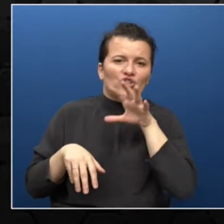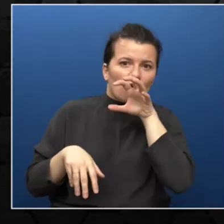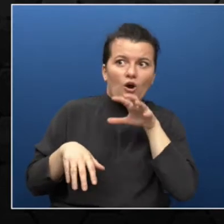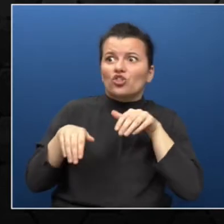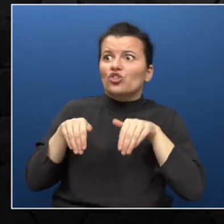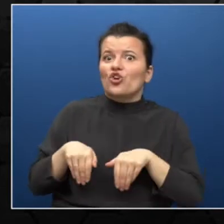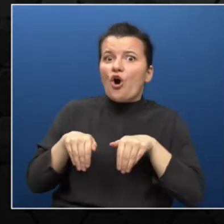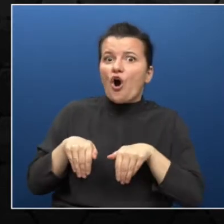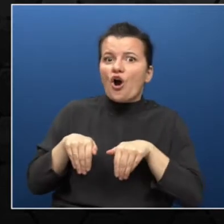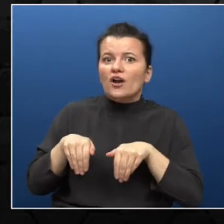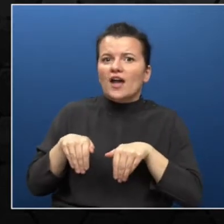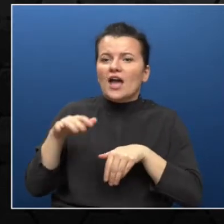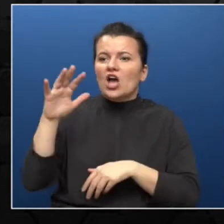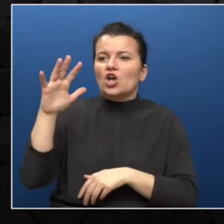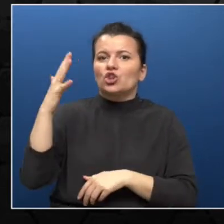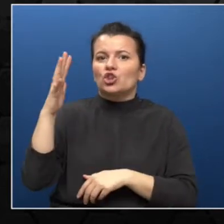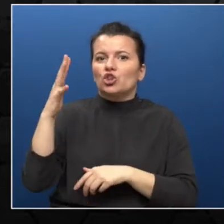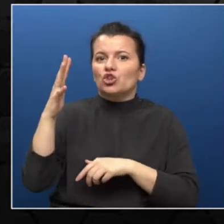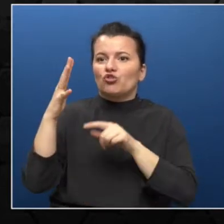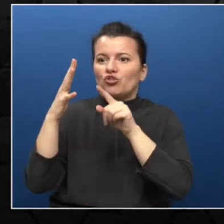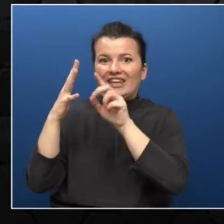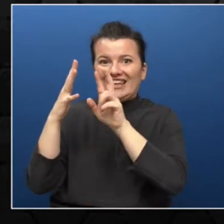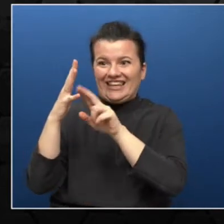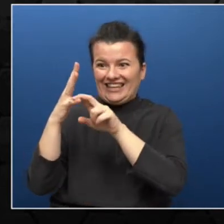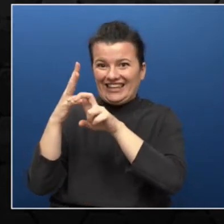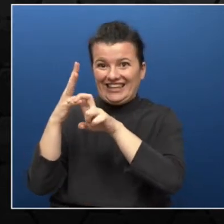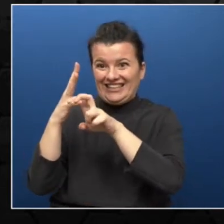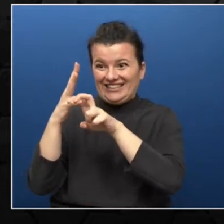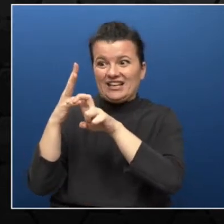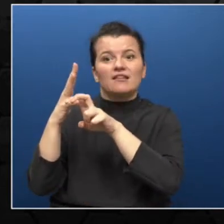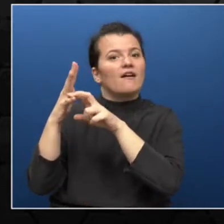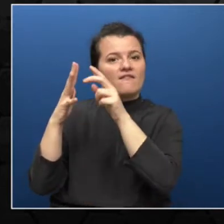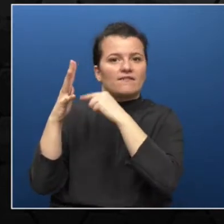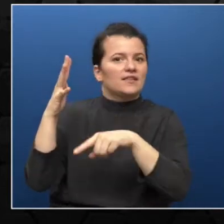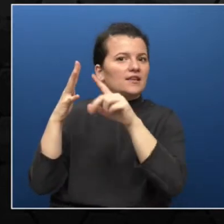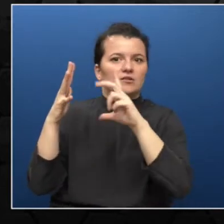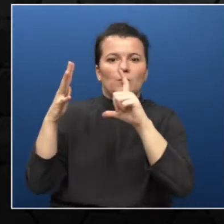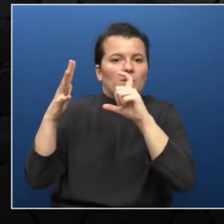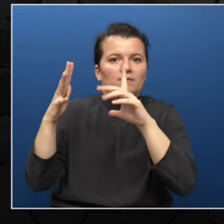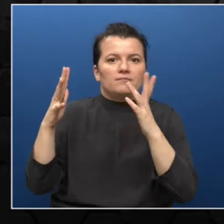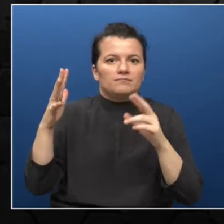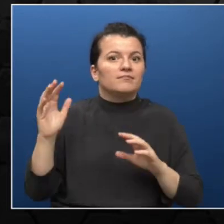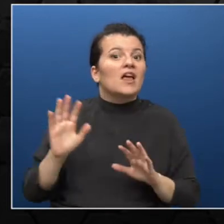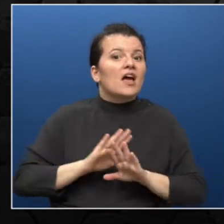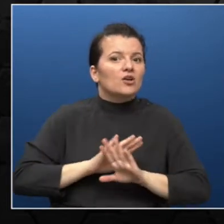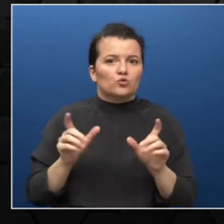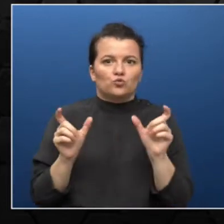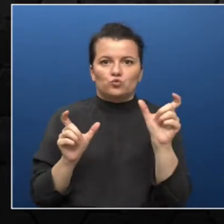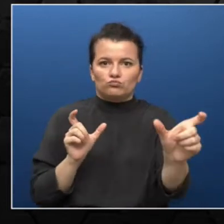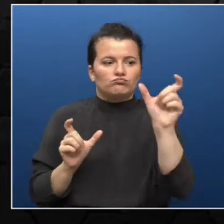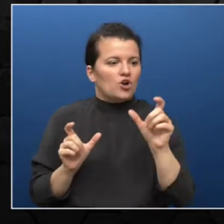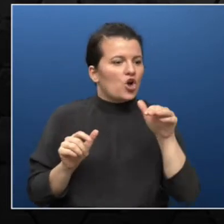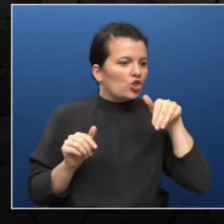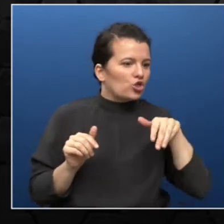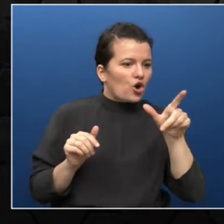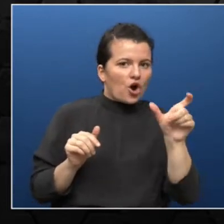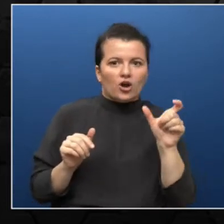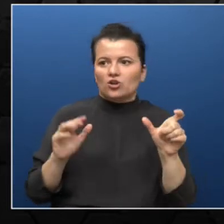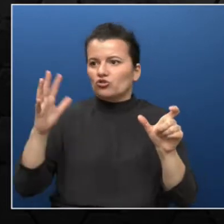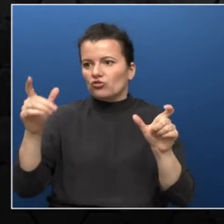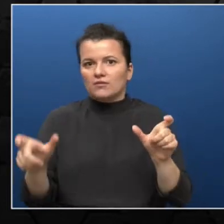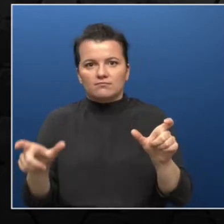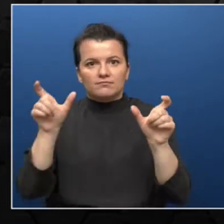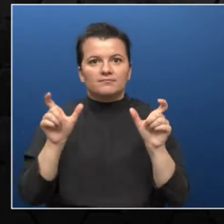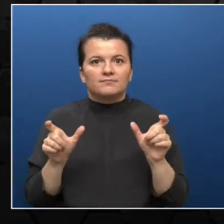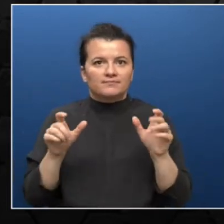the sentence sentiment is. I cannot get any sentiments from this is an A, obviously. What can I get from that? So we